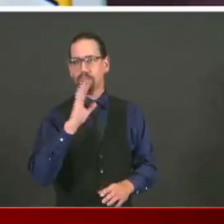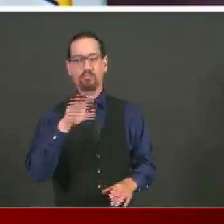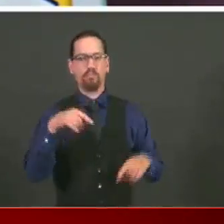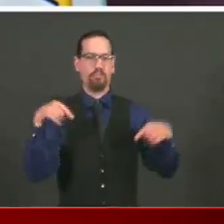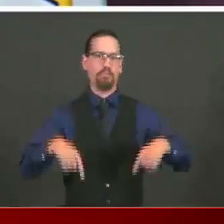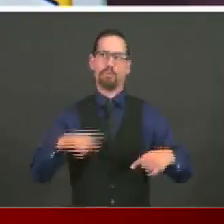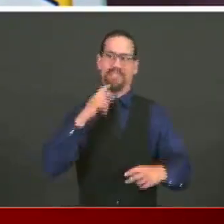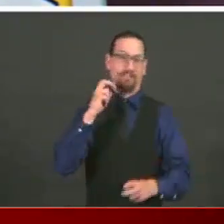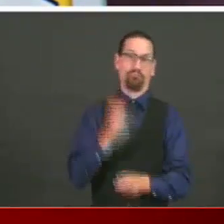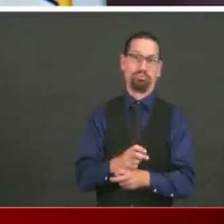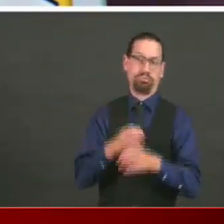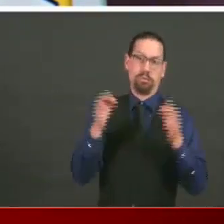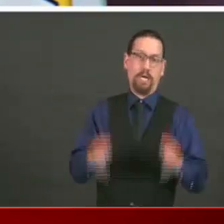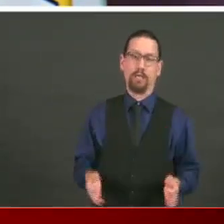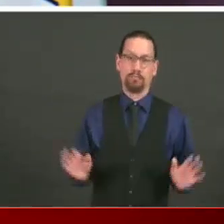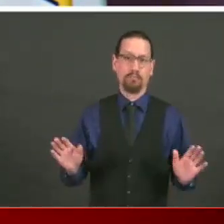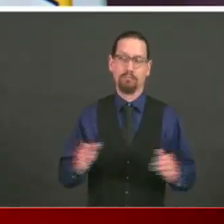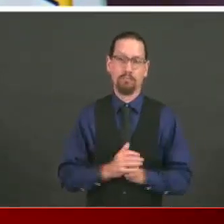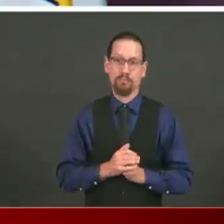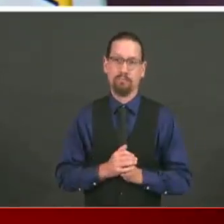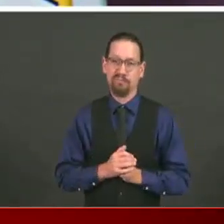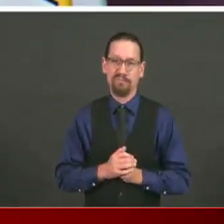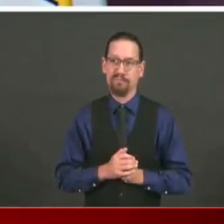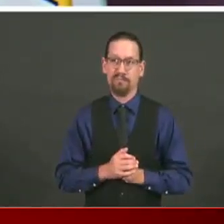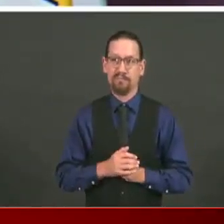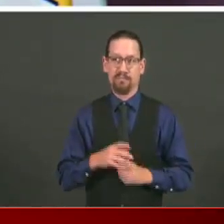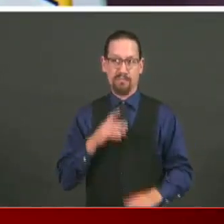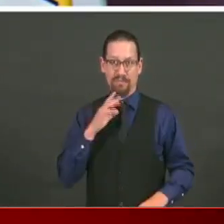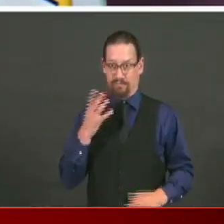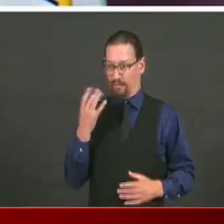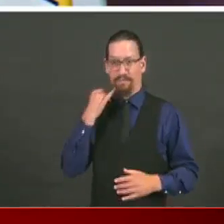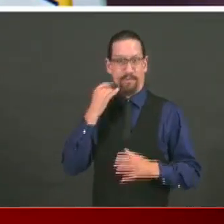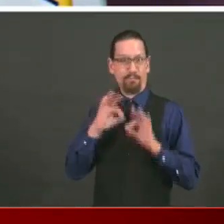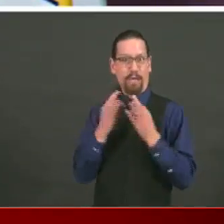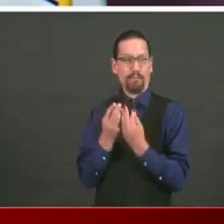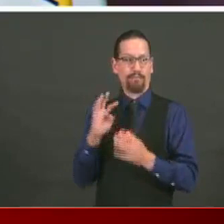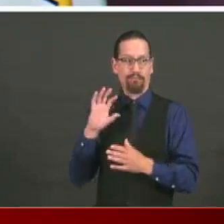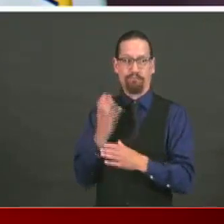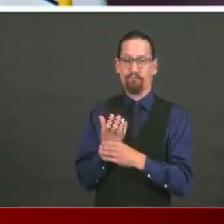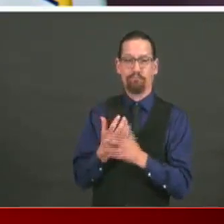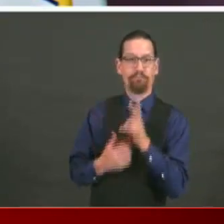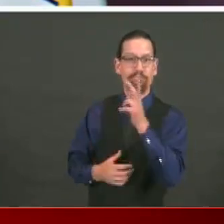into the back of the car and you drive to San Juan Cove Beach. Having said that,